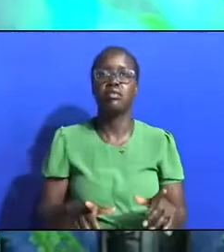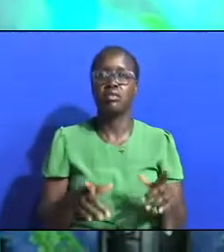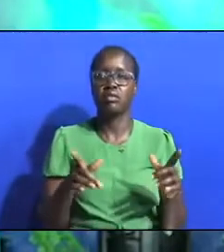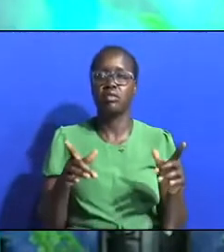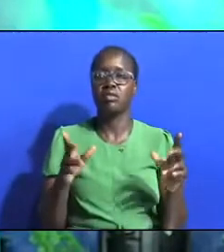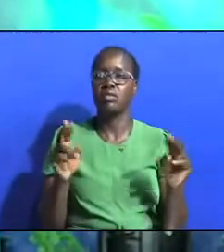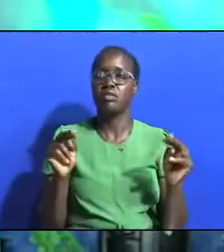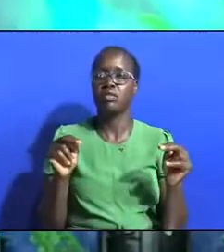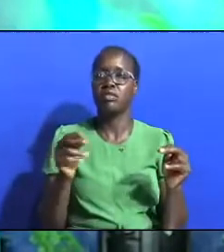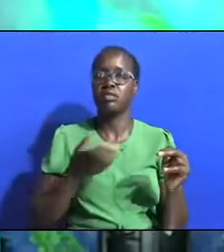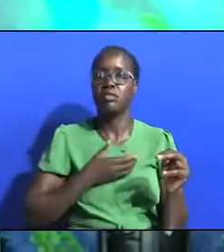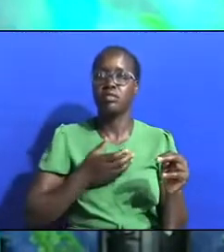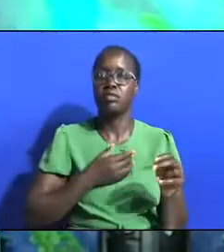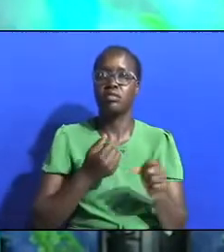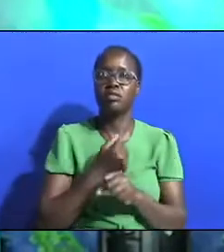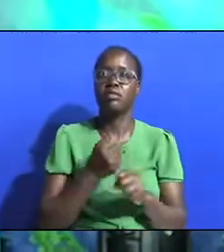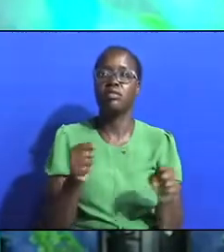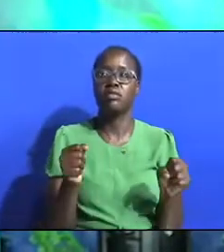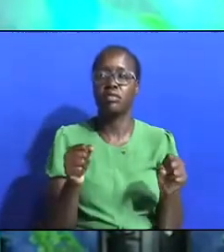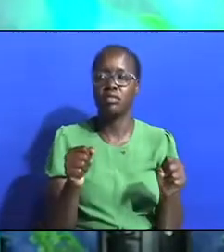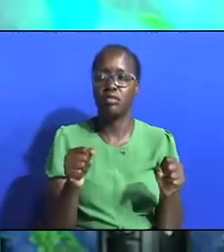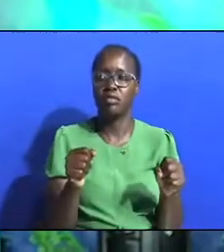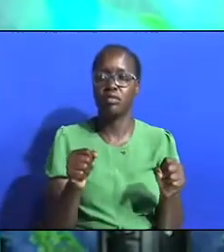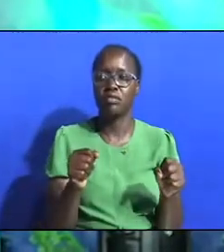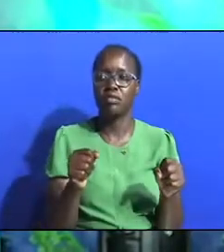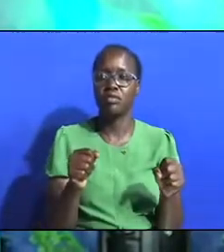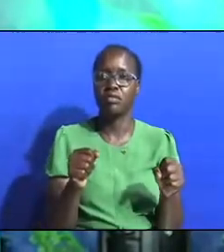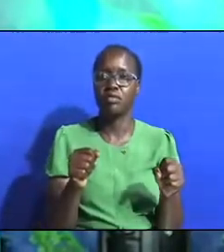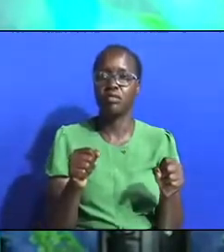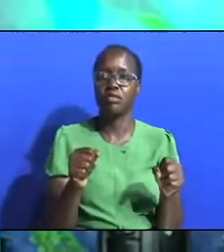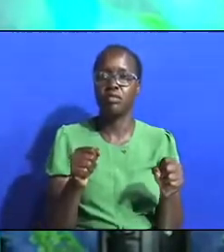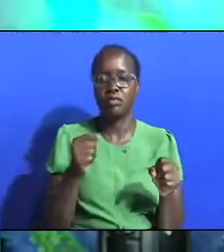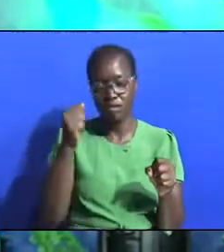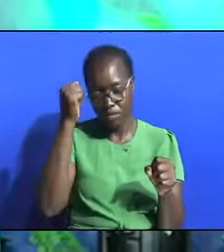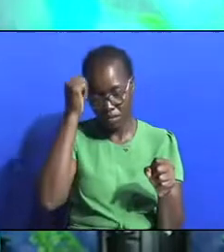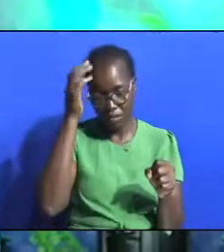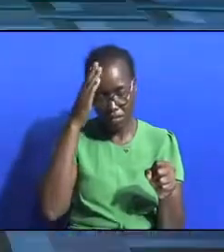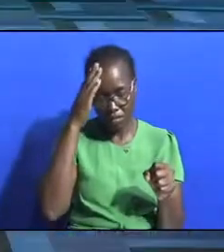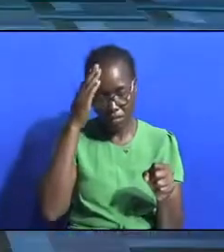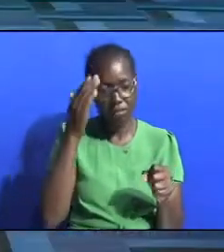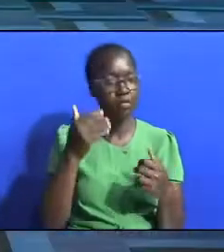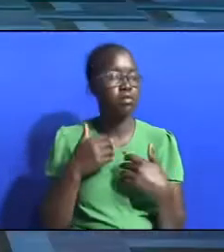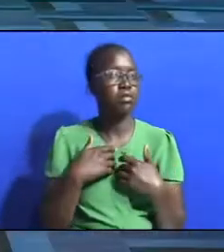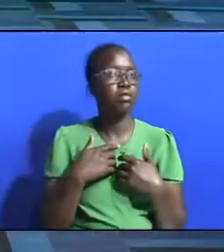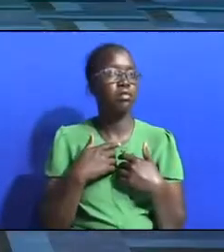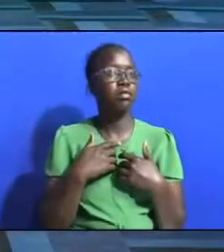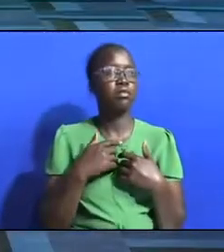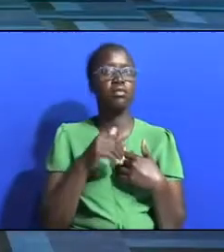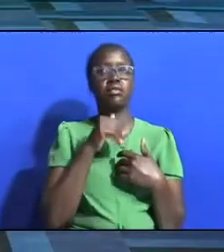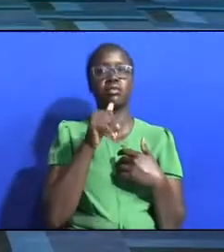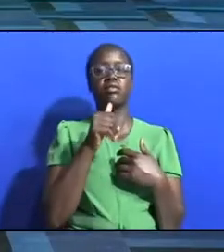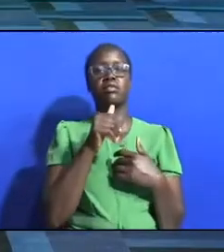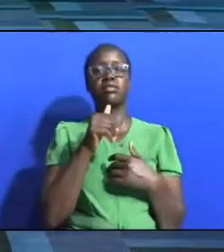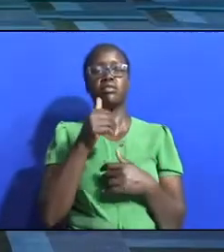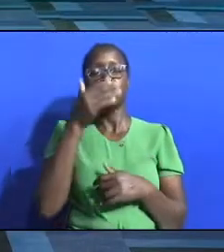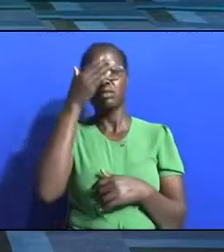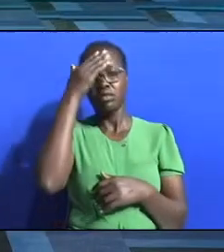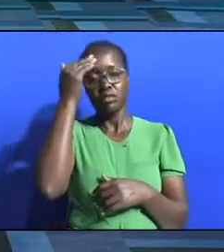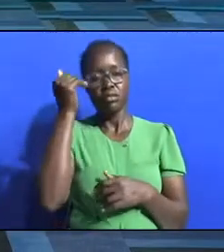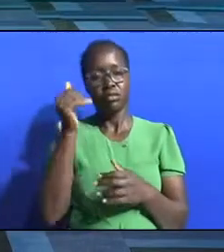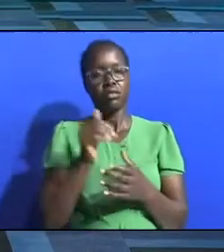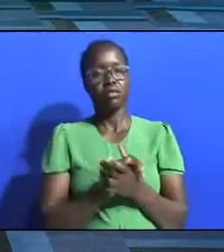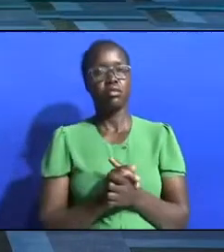it's our own salvation. And we're going to memorize that Bible verse so that we don't forget it. We're